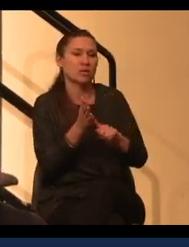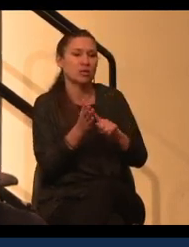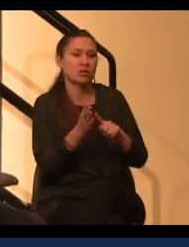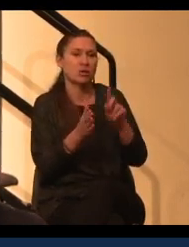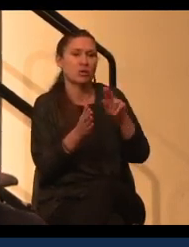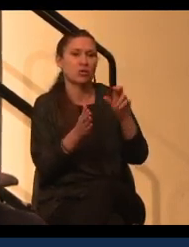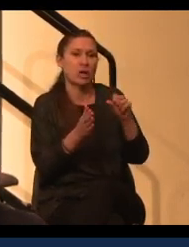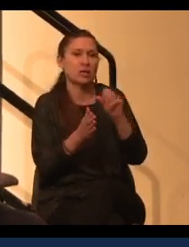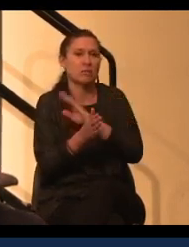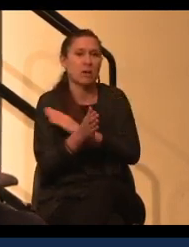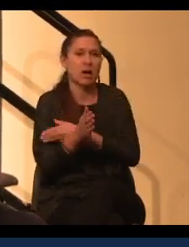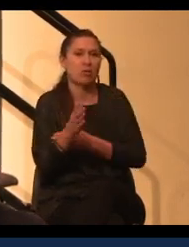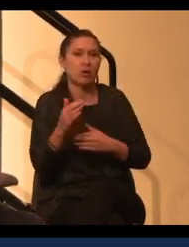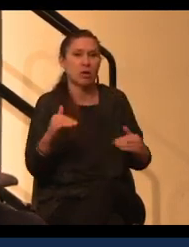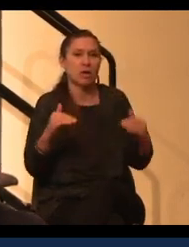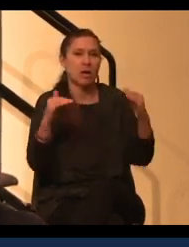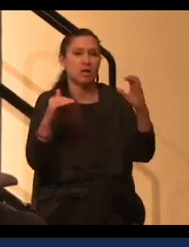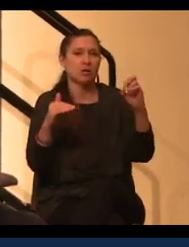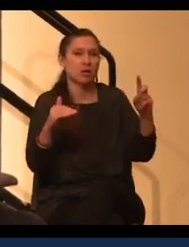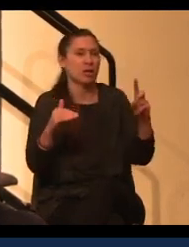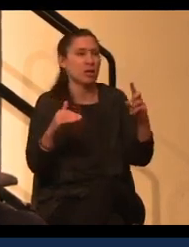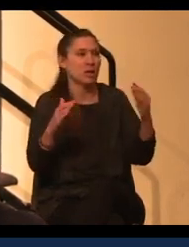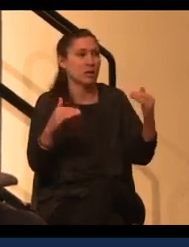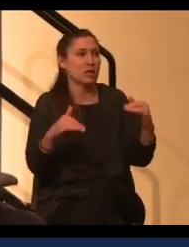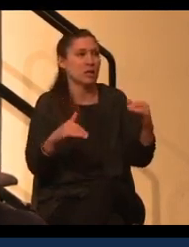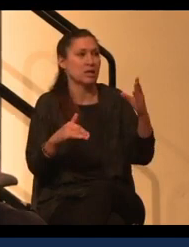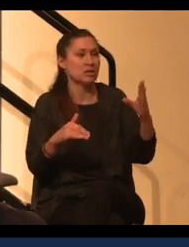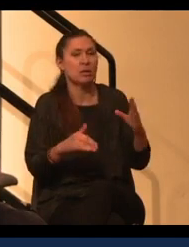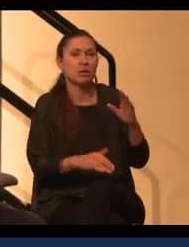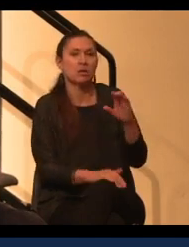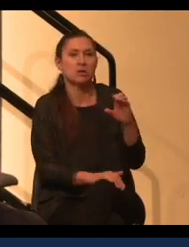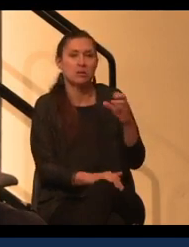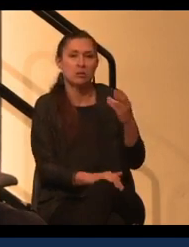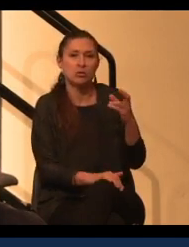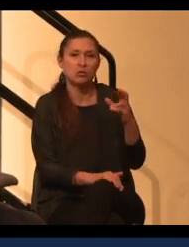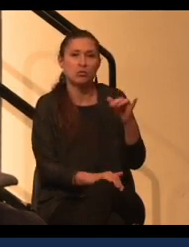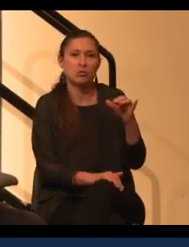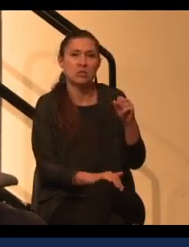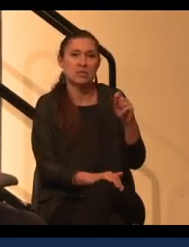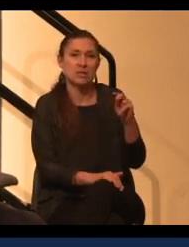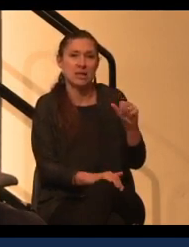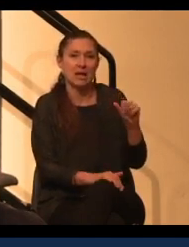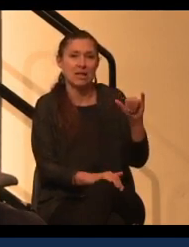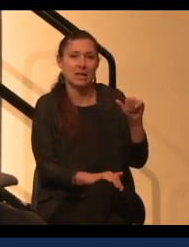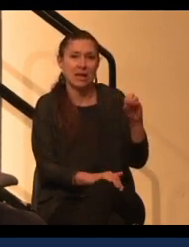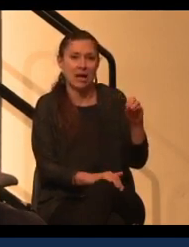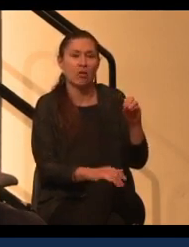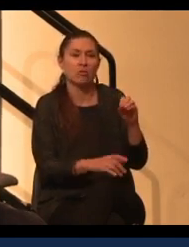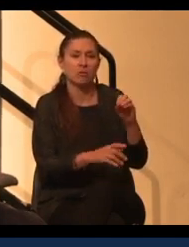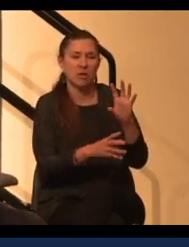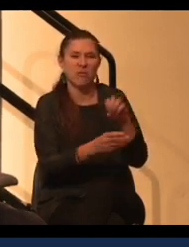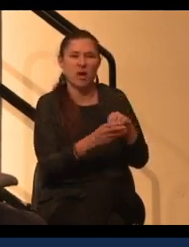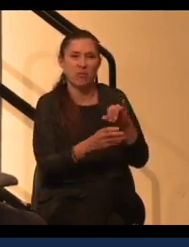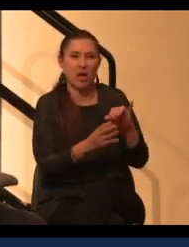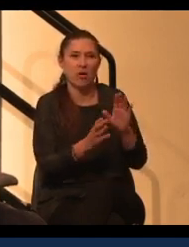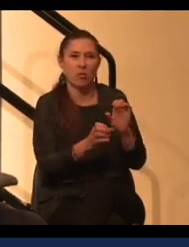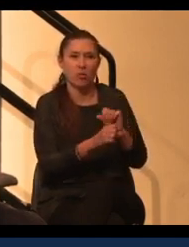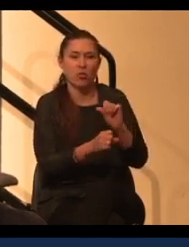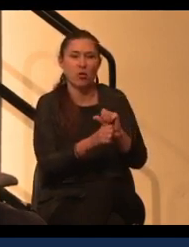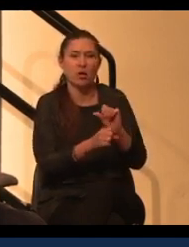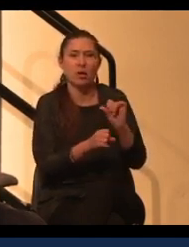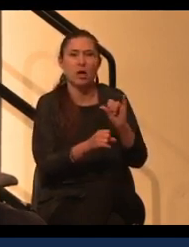speaker, Christina Yao has contributed to this. But it's also this assumption about